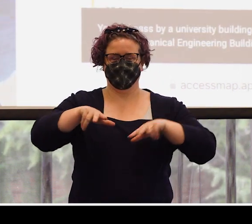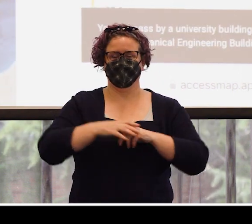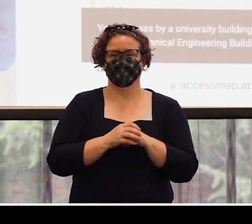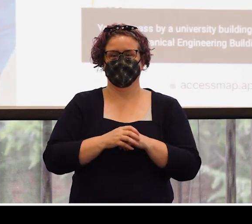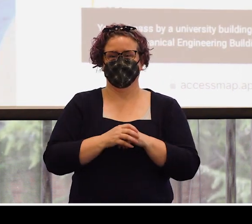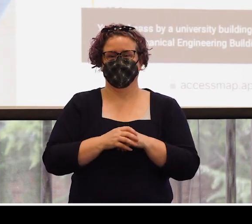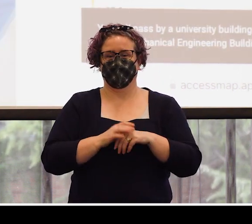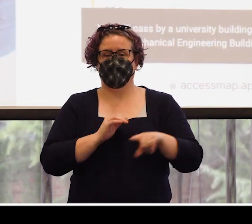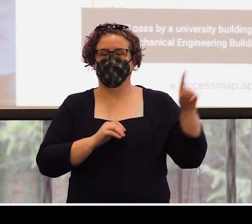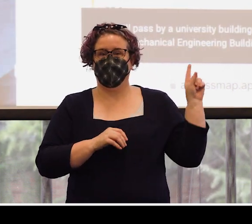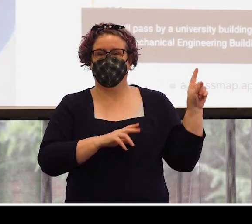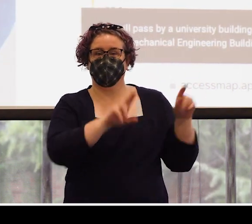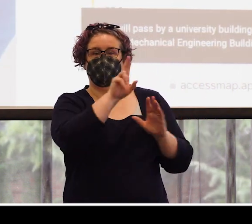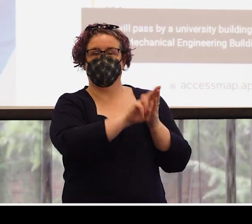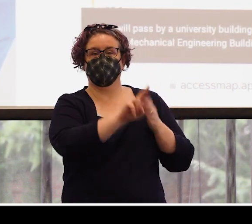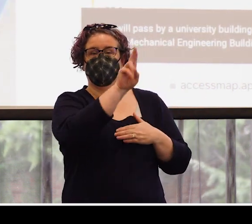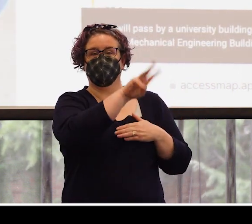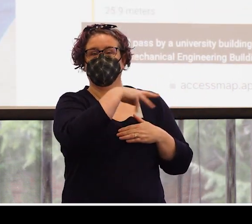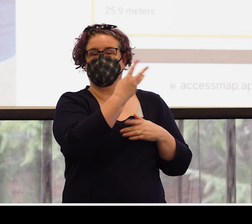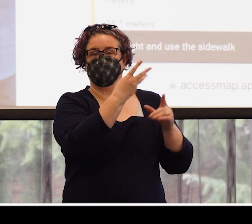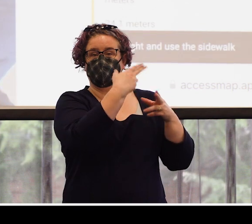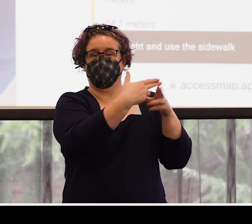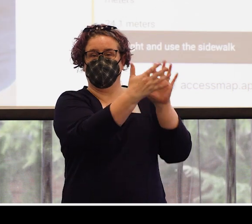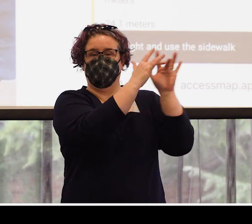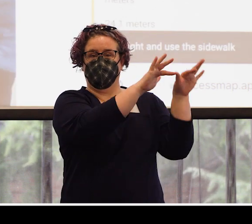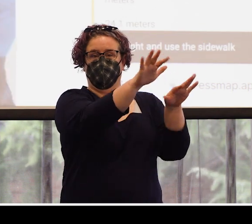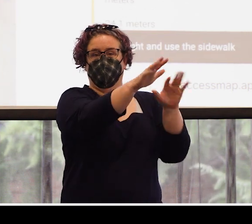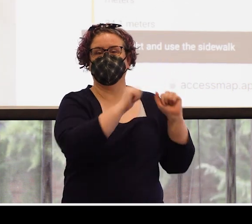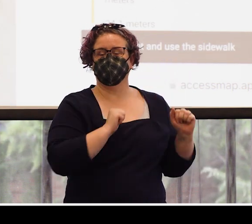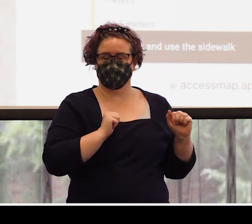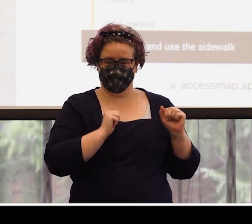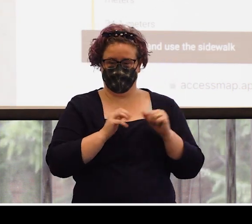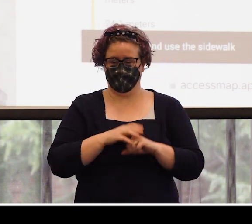You will pass by a university building on your right called Mechanical Engineering Building. Walk.